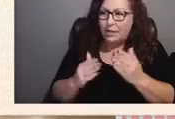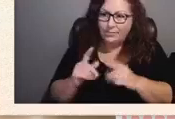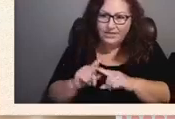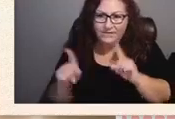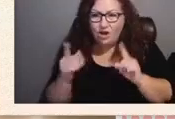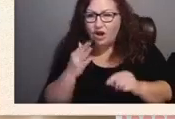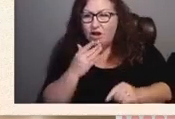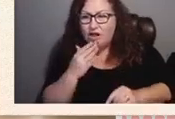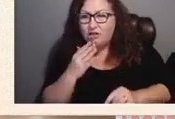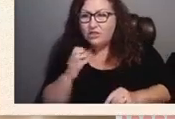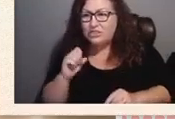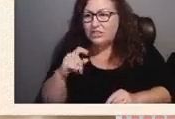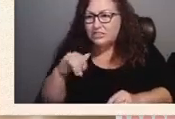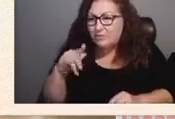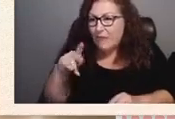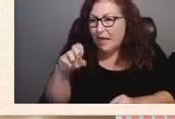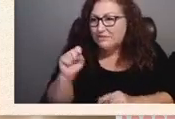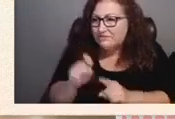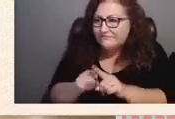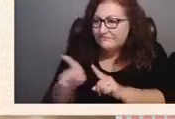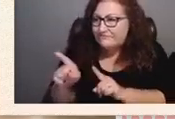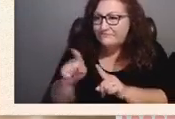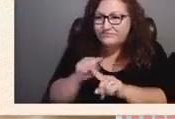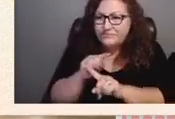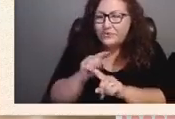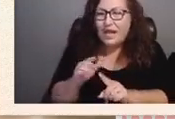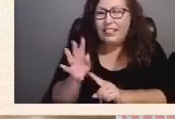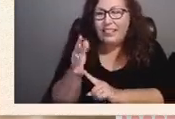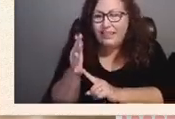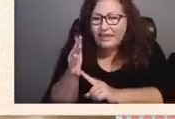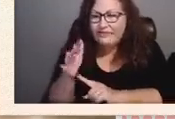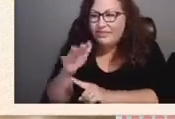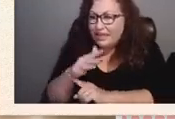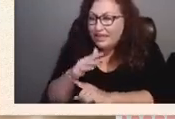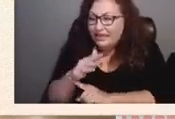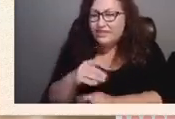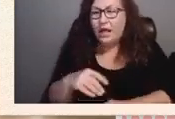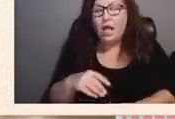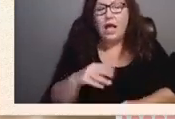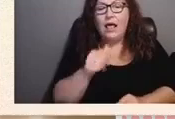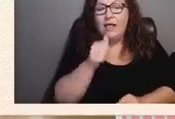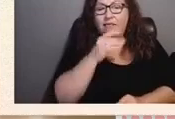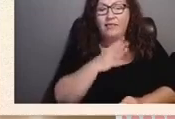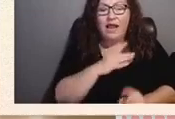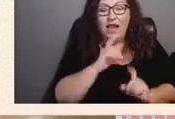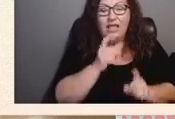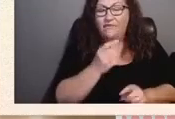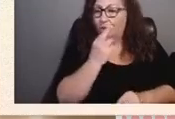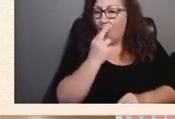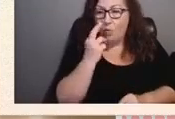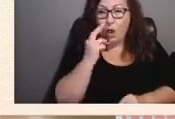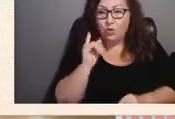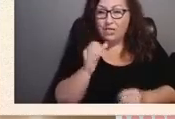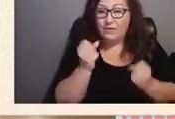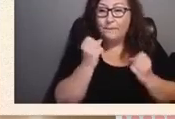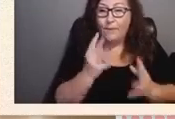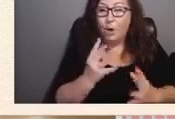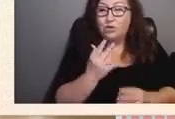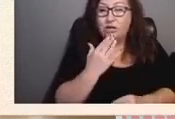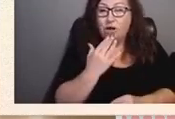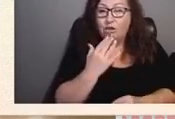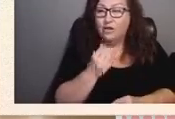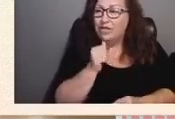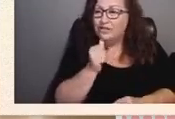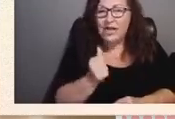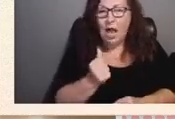leaves. And the lady gives her a rose that is like multicolored. It's not one. It's not pink